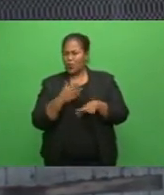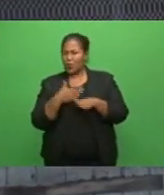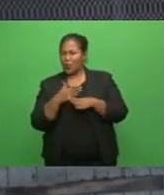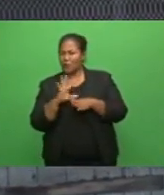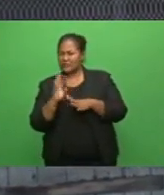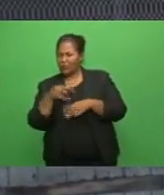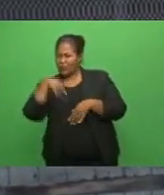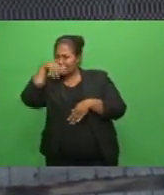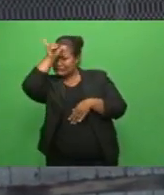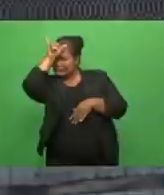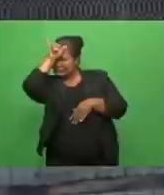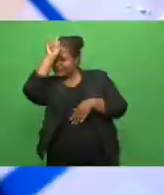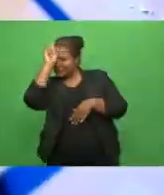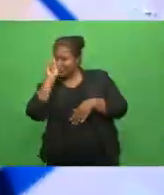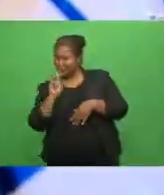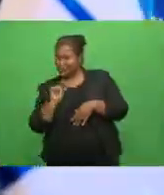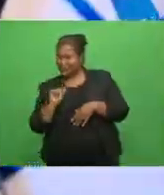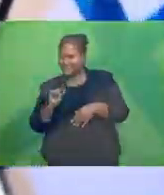doing.